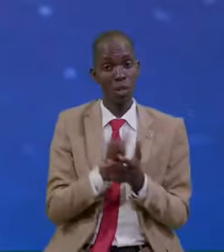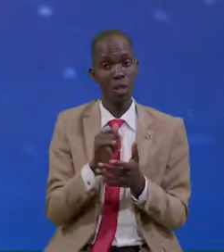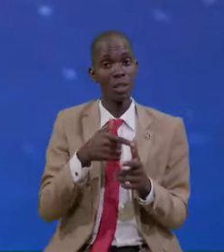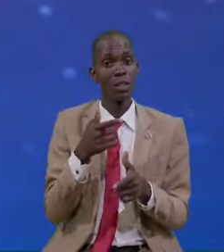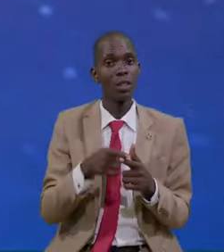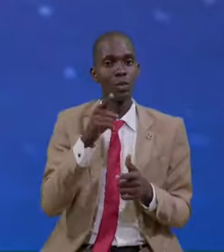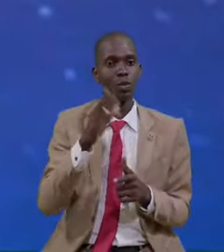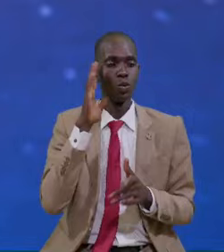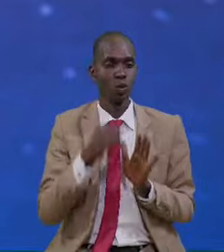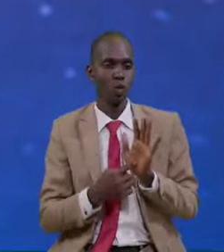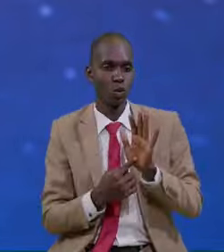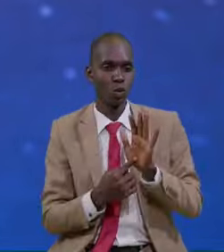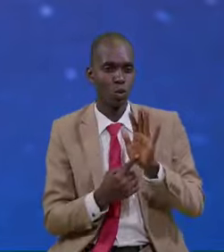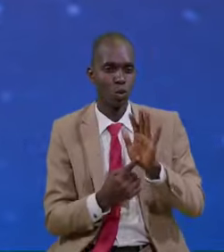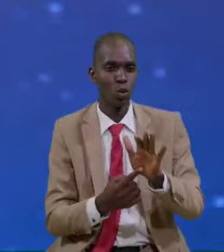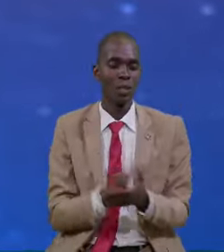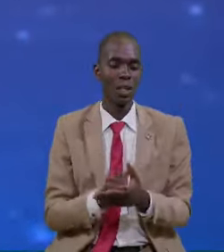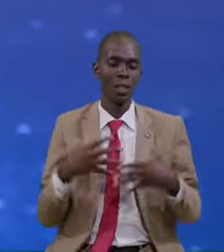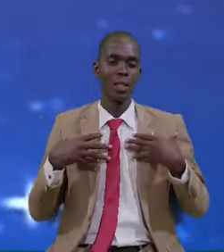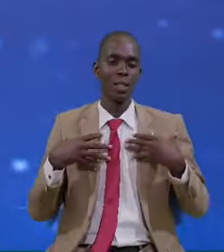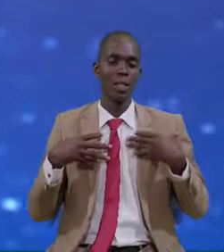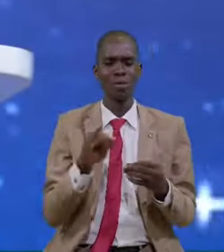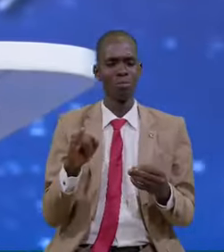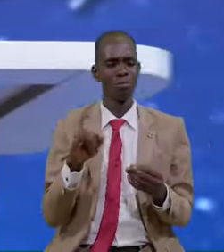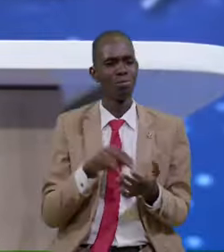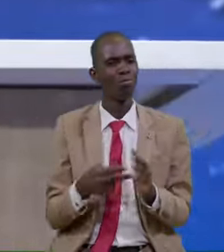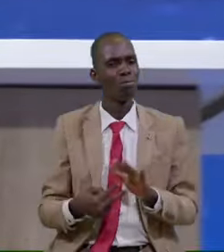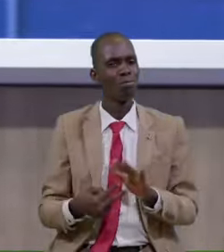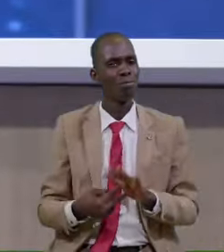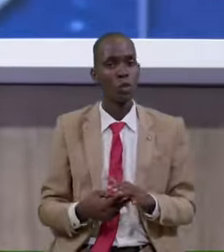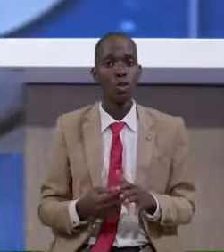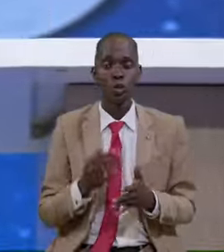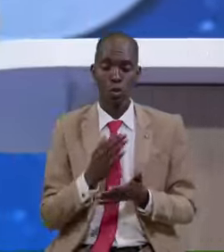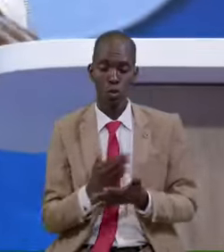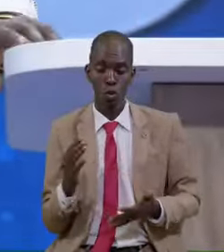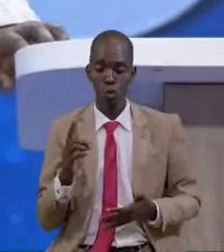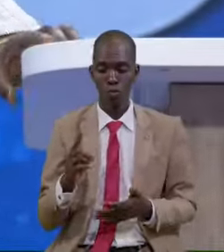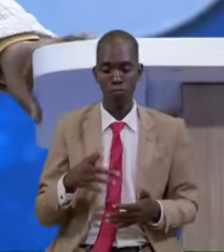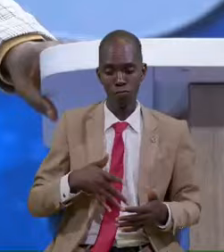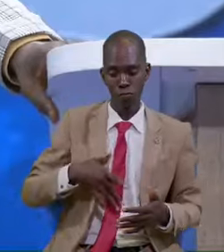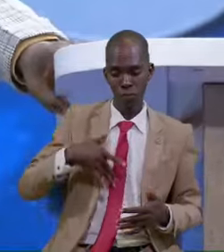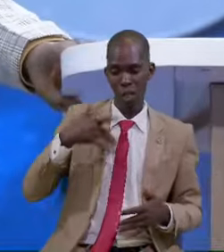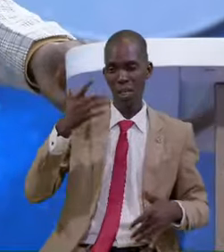healing. What do I mean by that? Somebody feels sick. Because of that, will bring